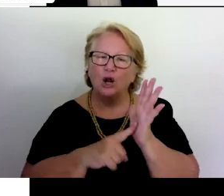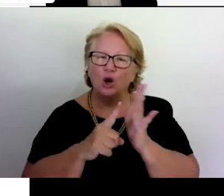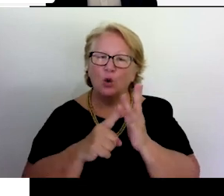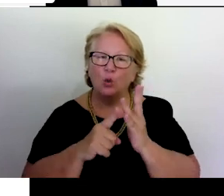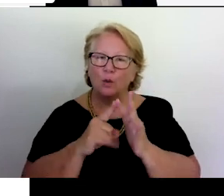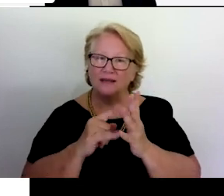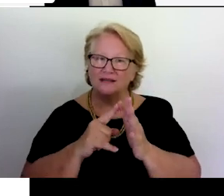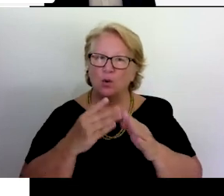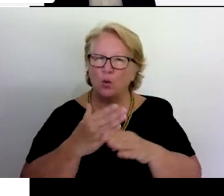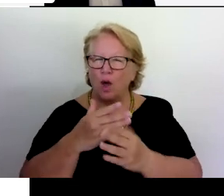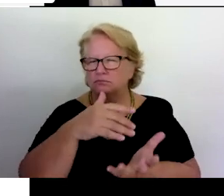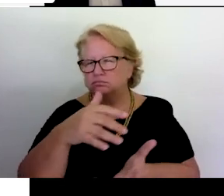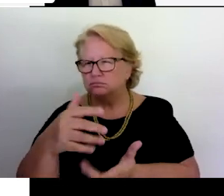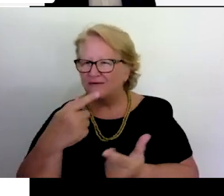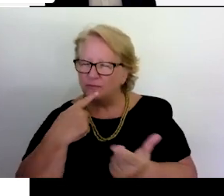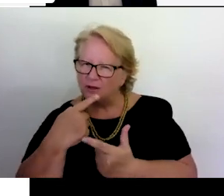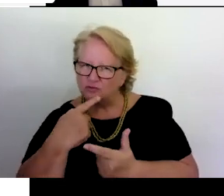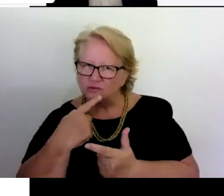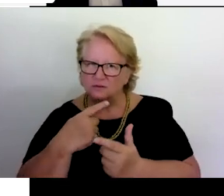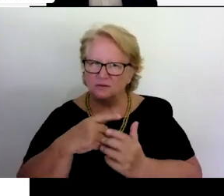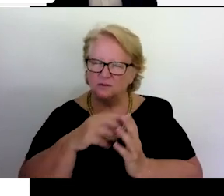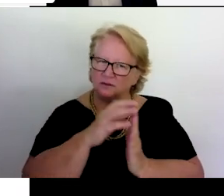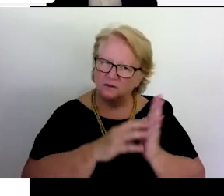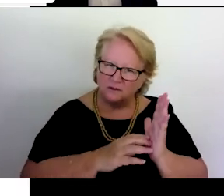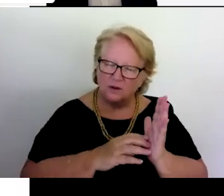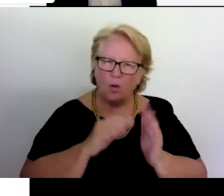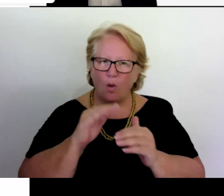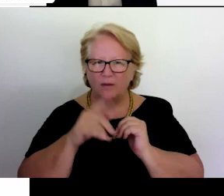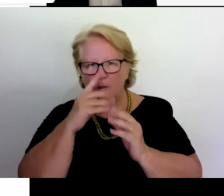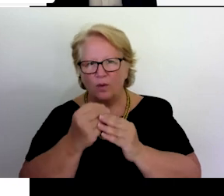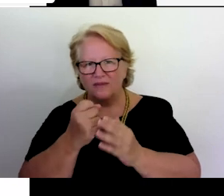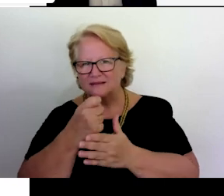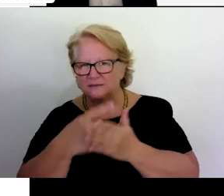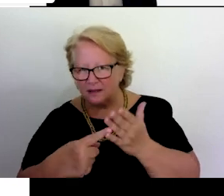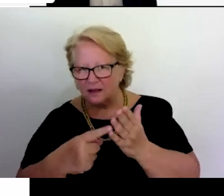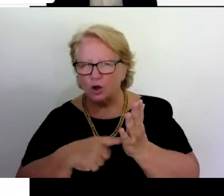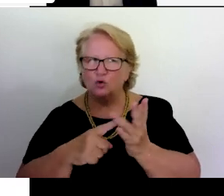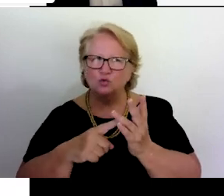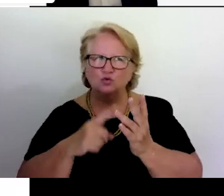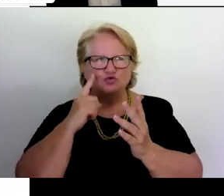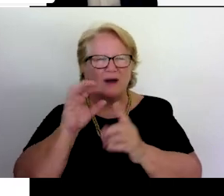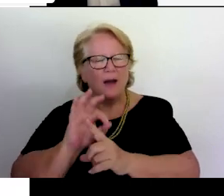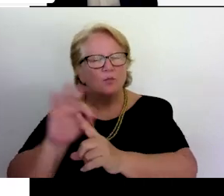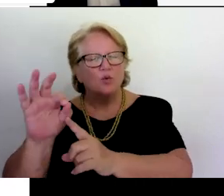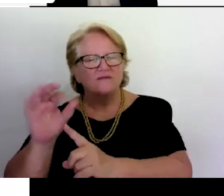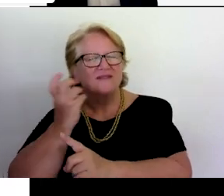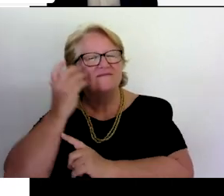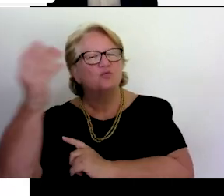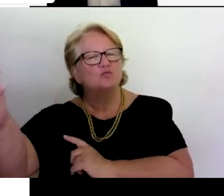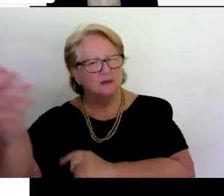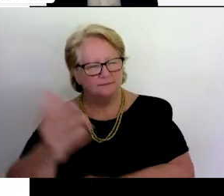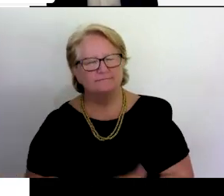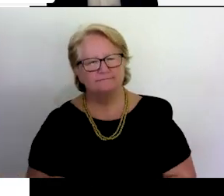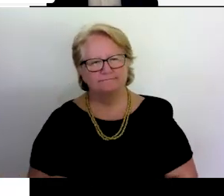data collection and reporting about people with disability with the aim of improving outcomes for people with